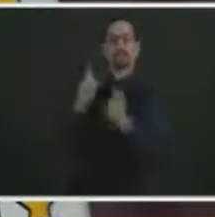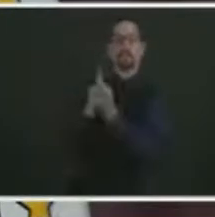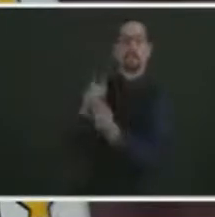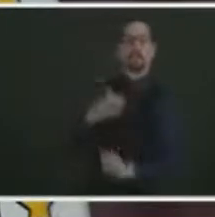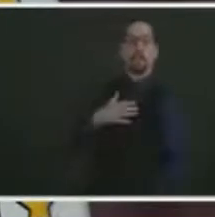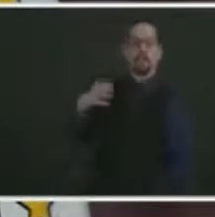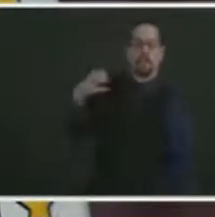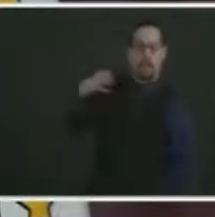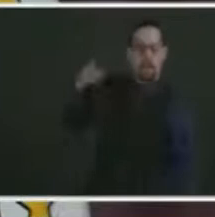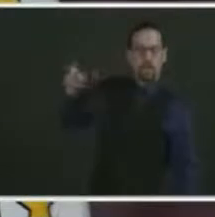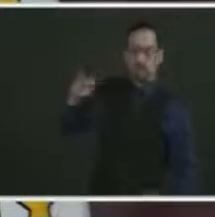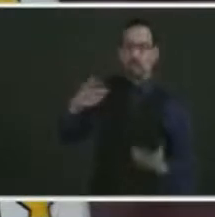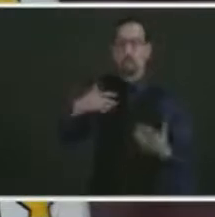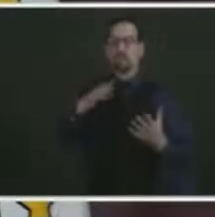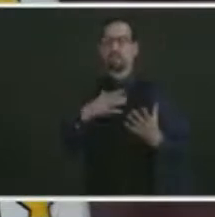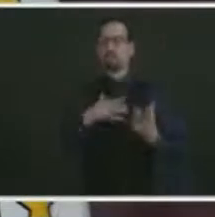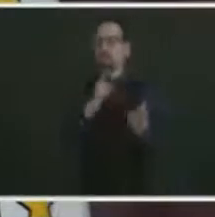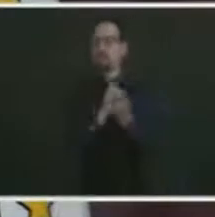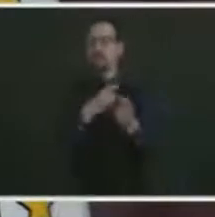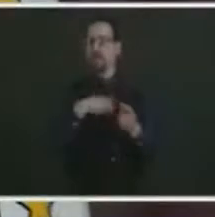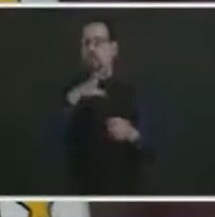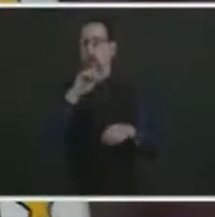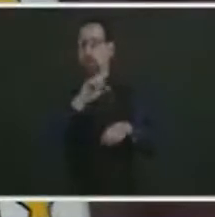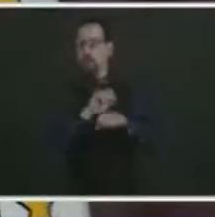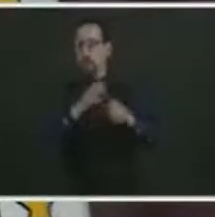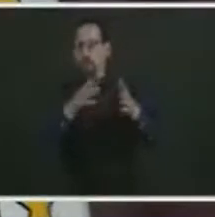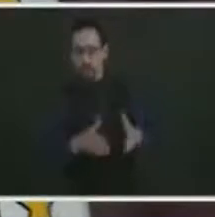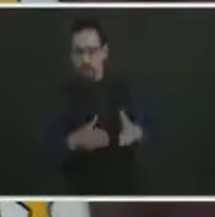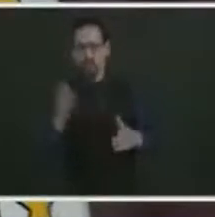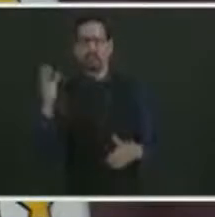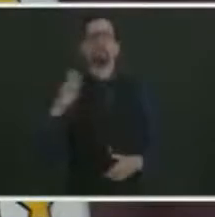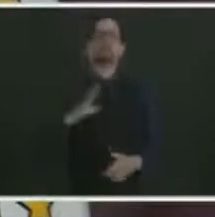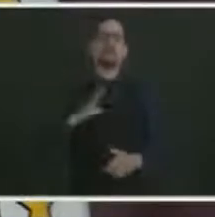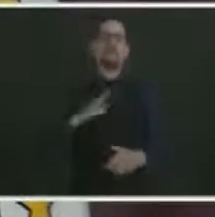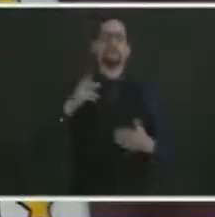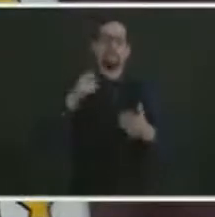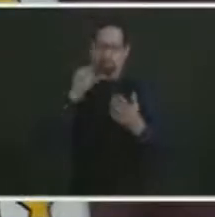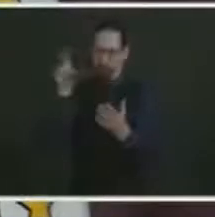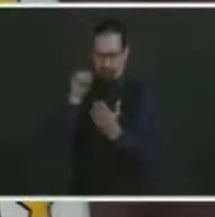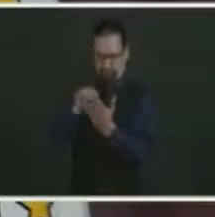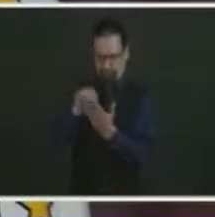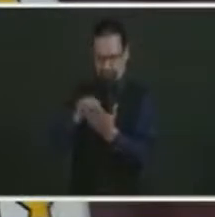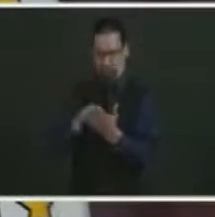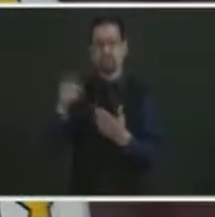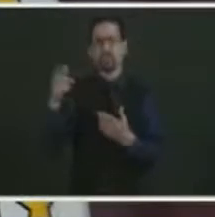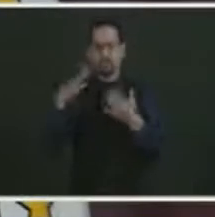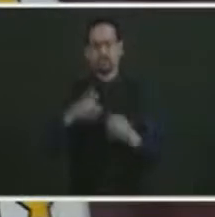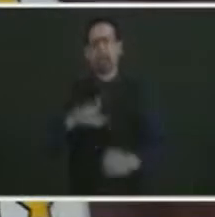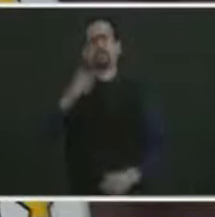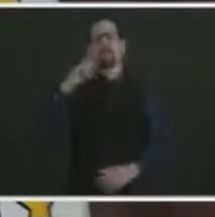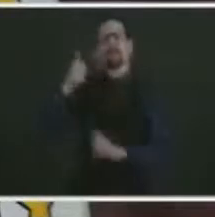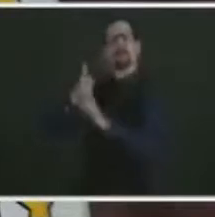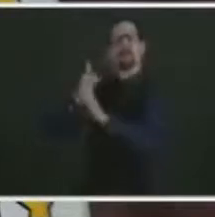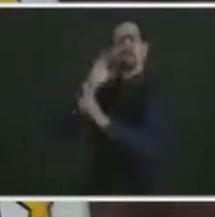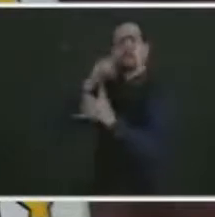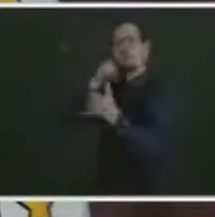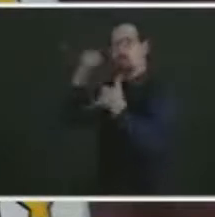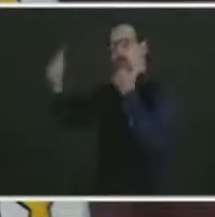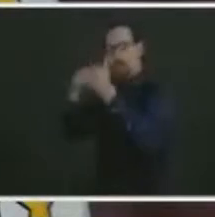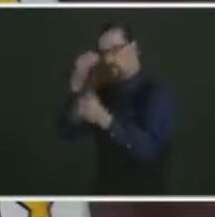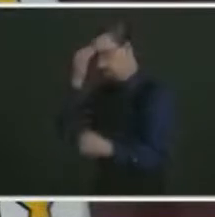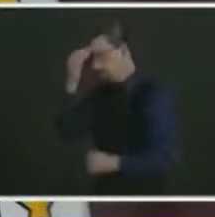then we're going to reach out to those people and tell them that they have been in contact with someone who's tested positive.